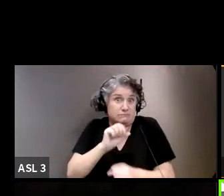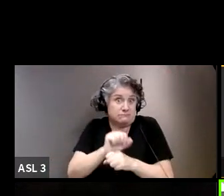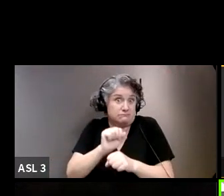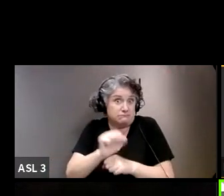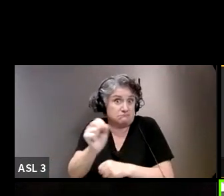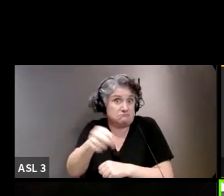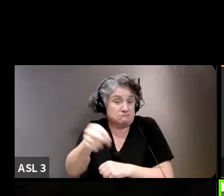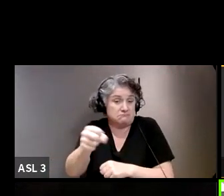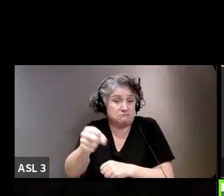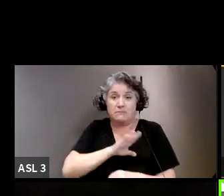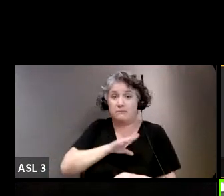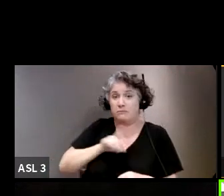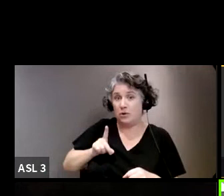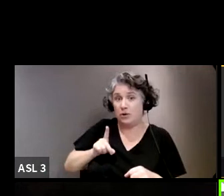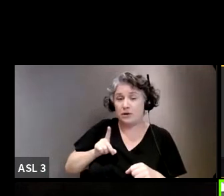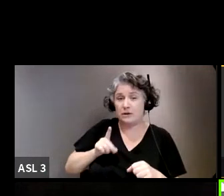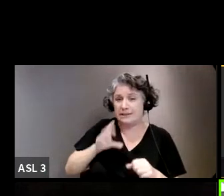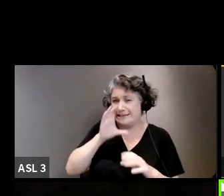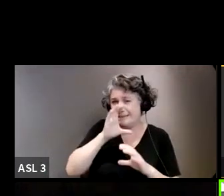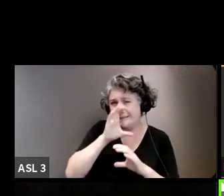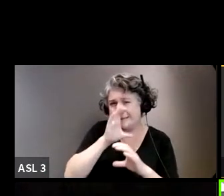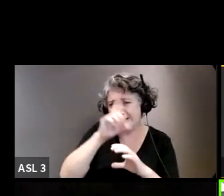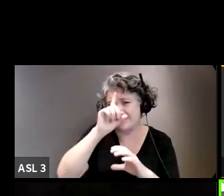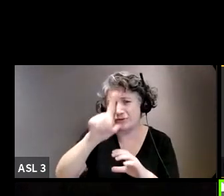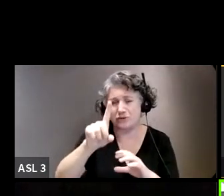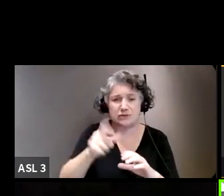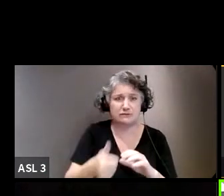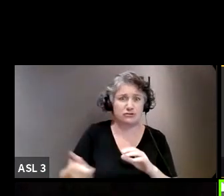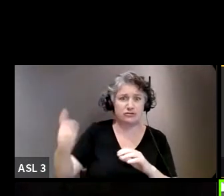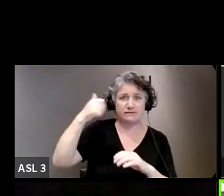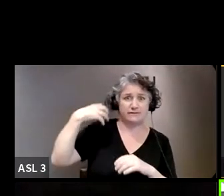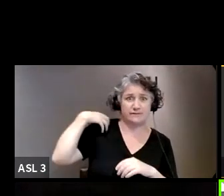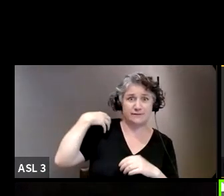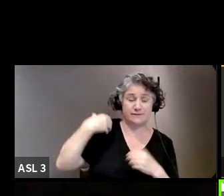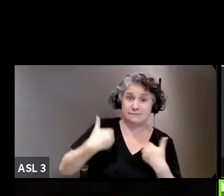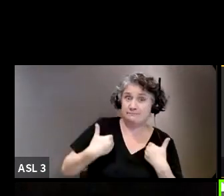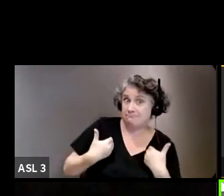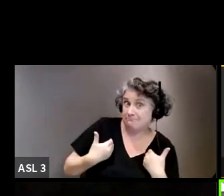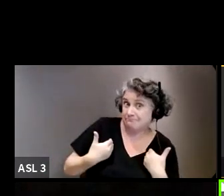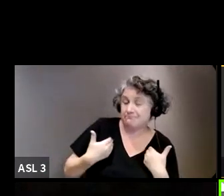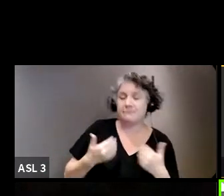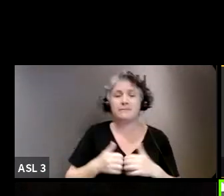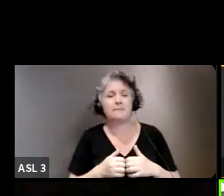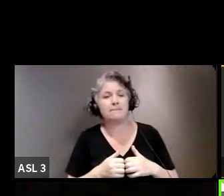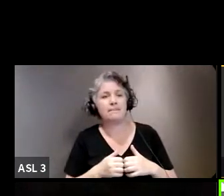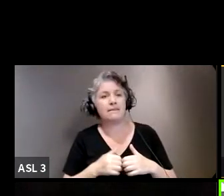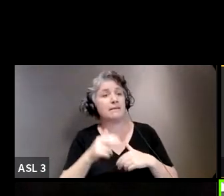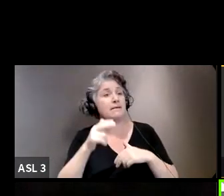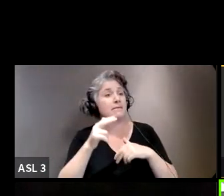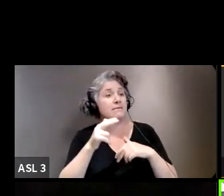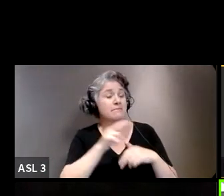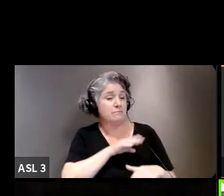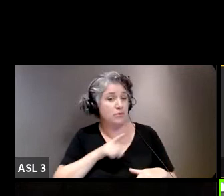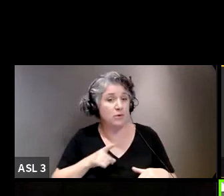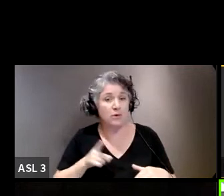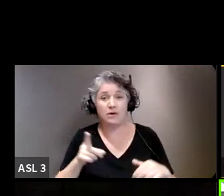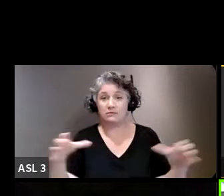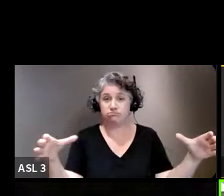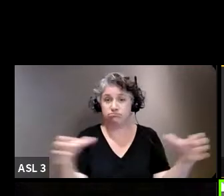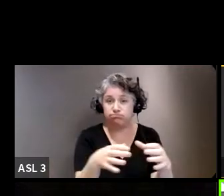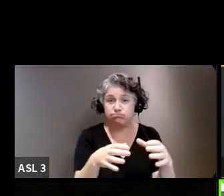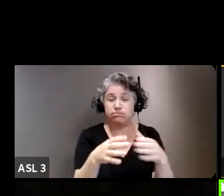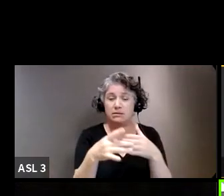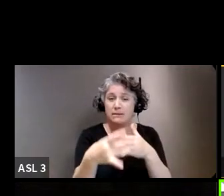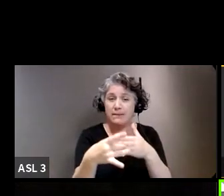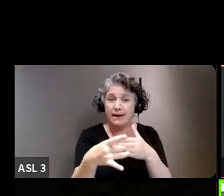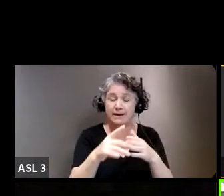board in its search for a chief um it started with the board support to the construction of the command team that's in front of you and the senior leadership